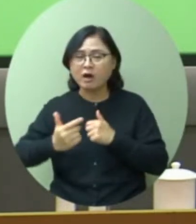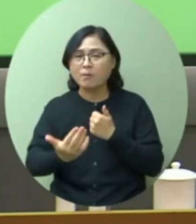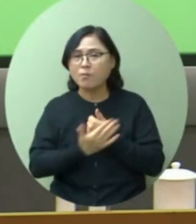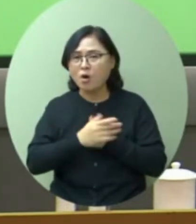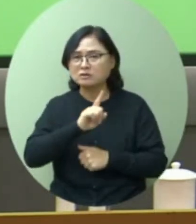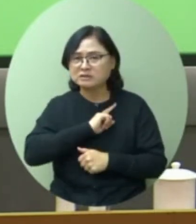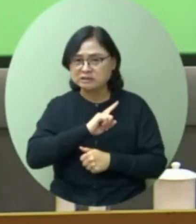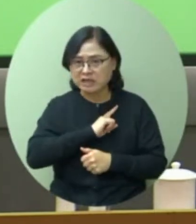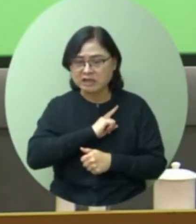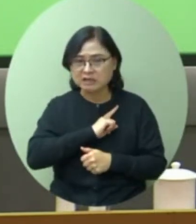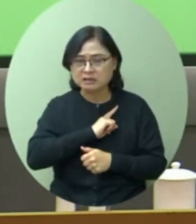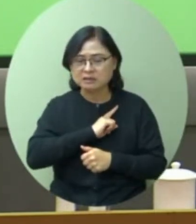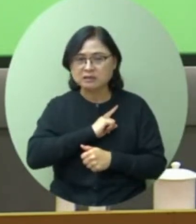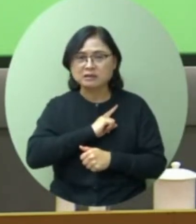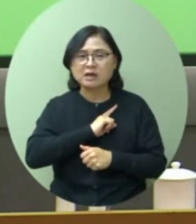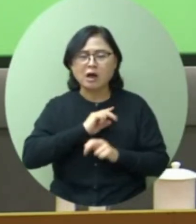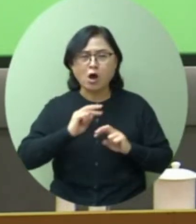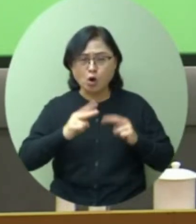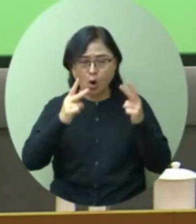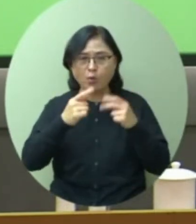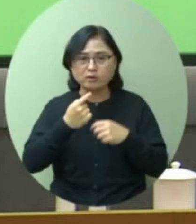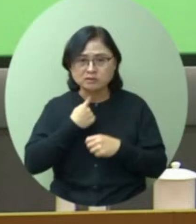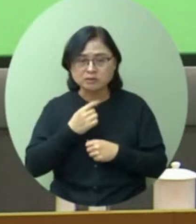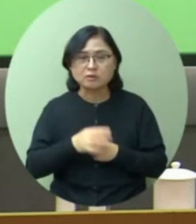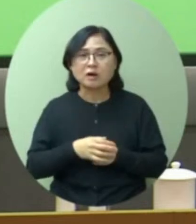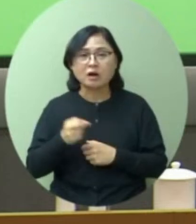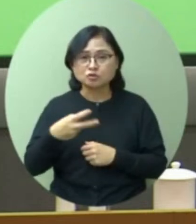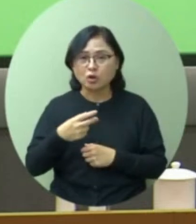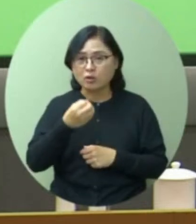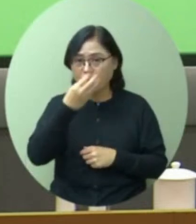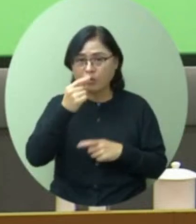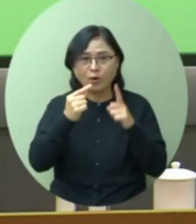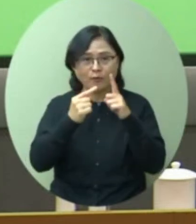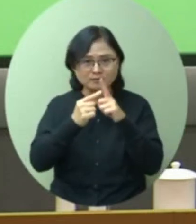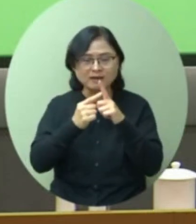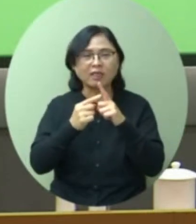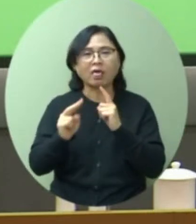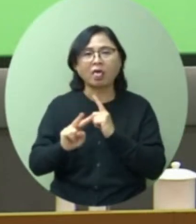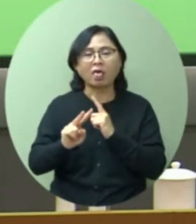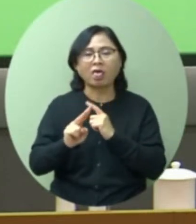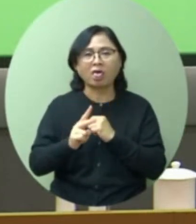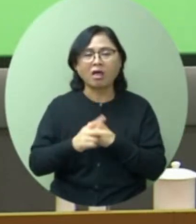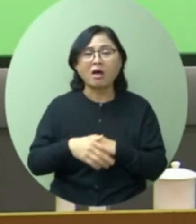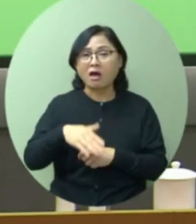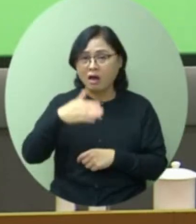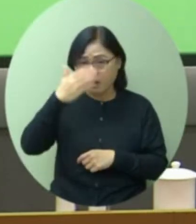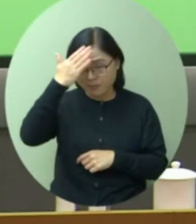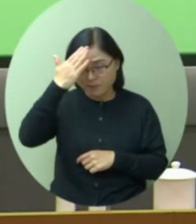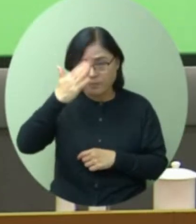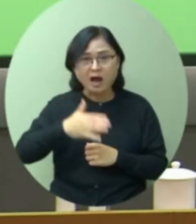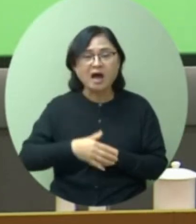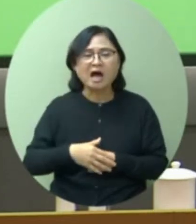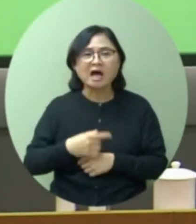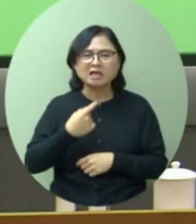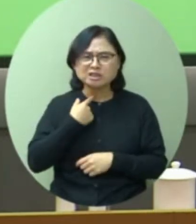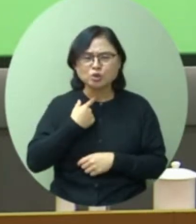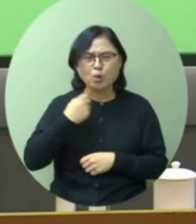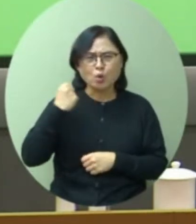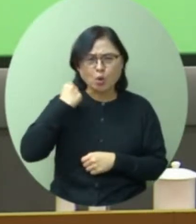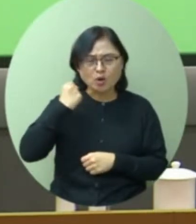DNA of the Hong Kong people. And I make it no secret that we all have to work hard. That is why I